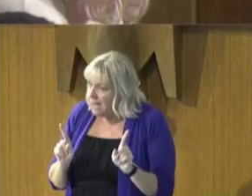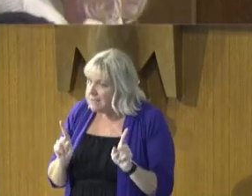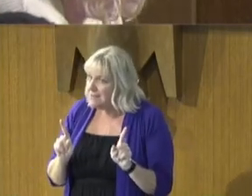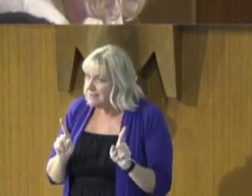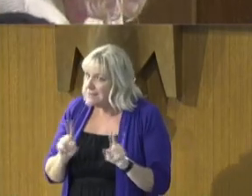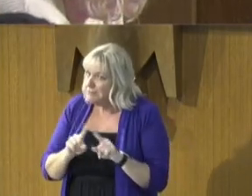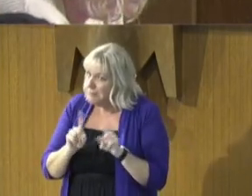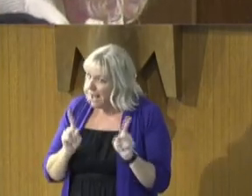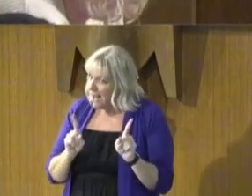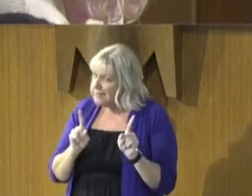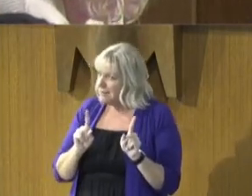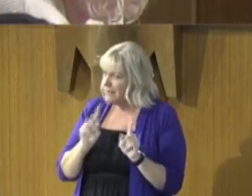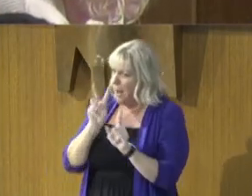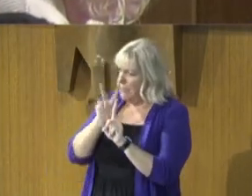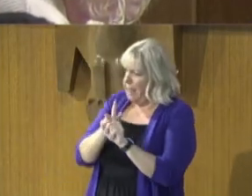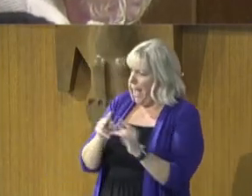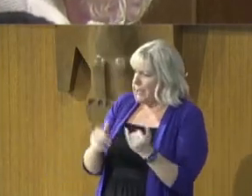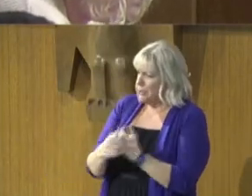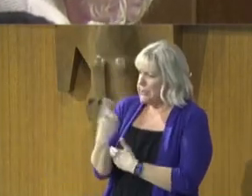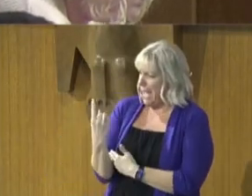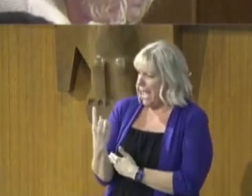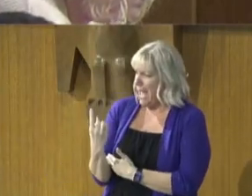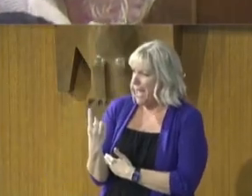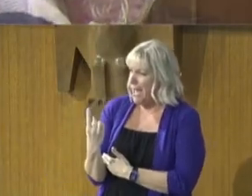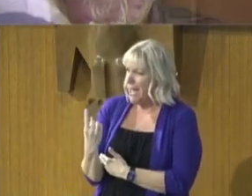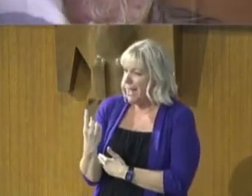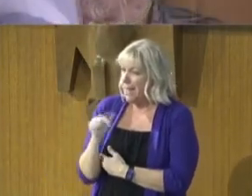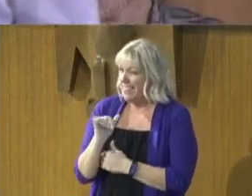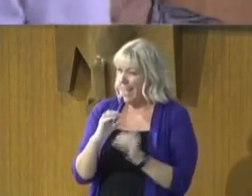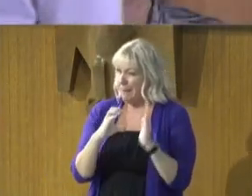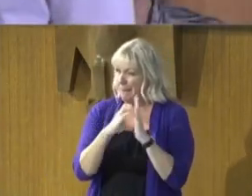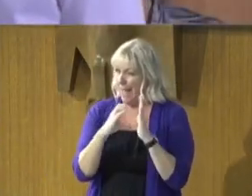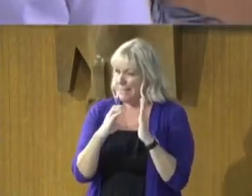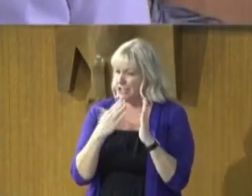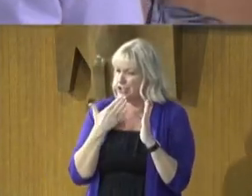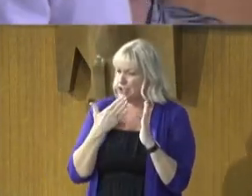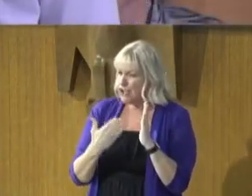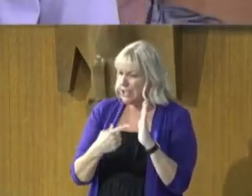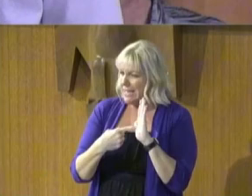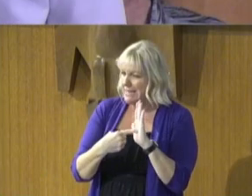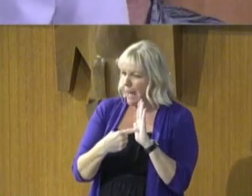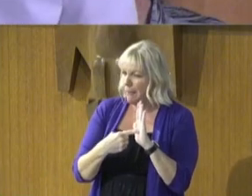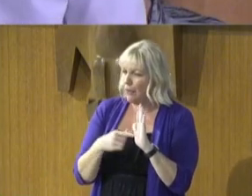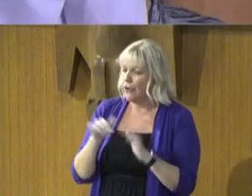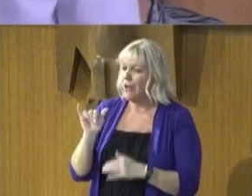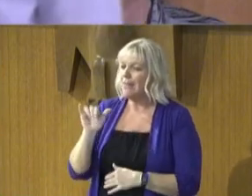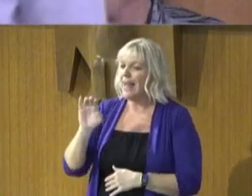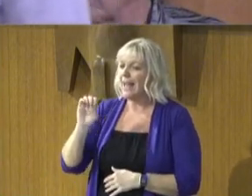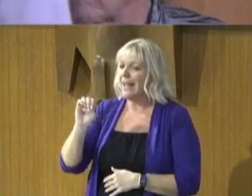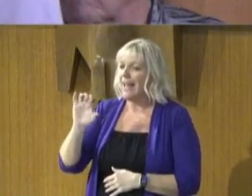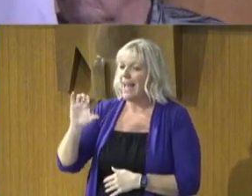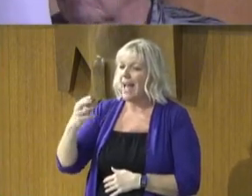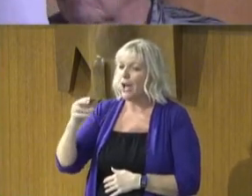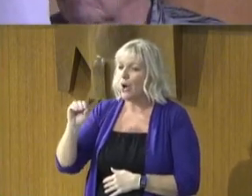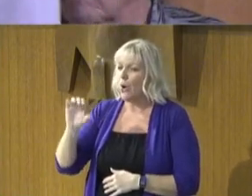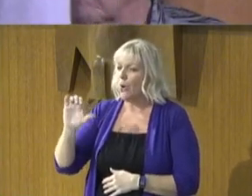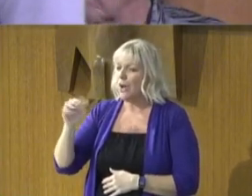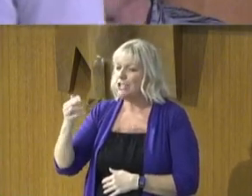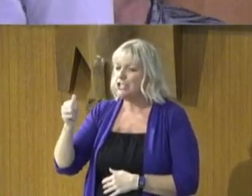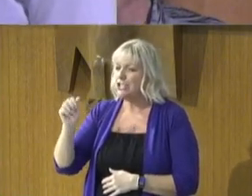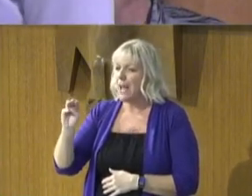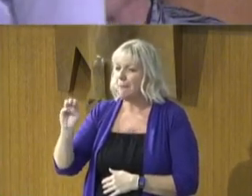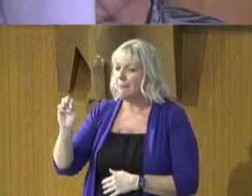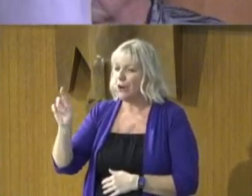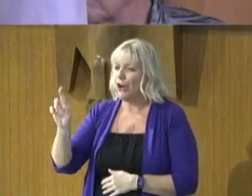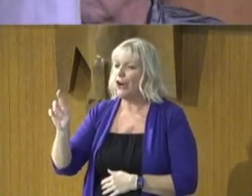our times. Because the passage gives the perfect example of an echo chamber thousands of years before the term